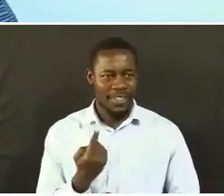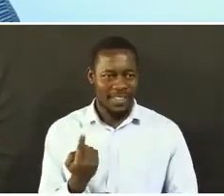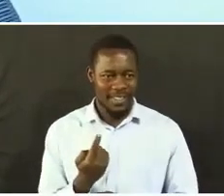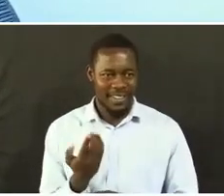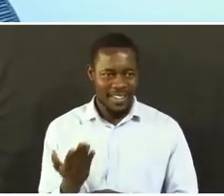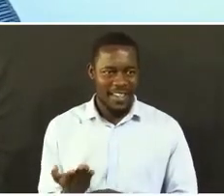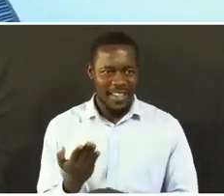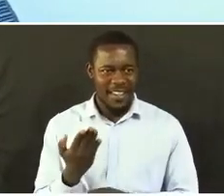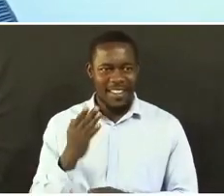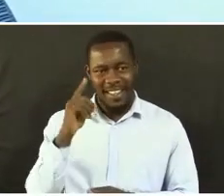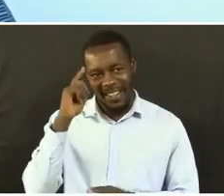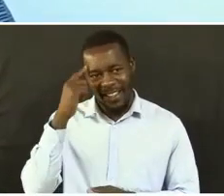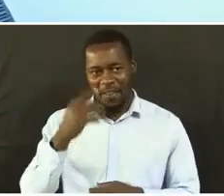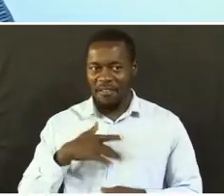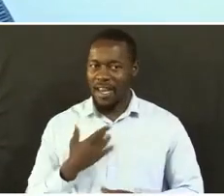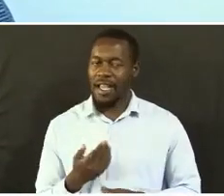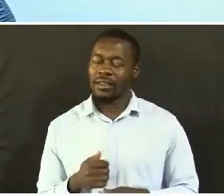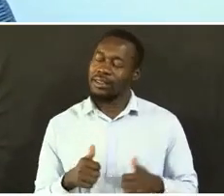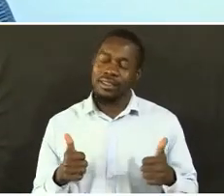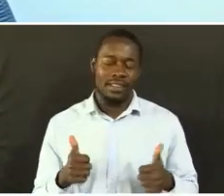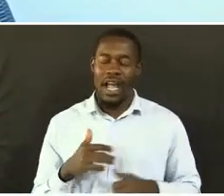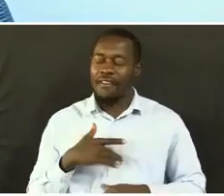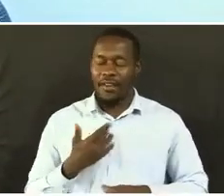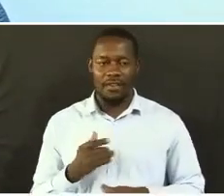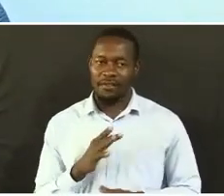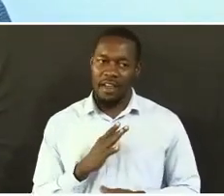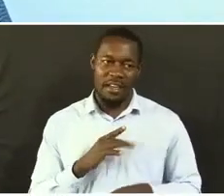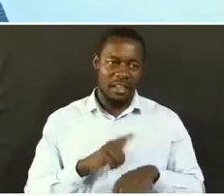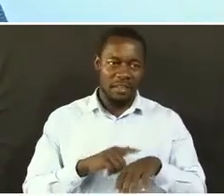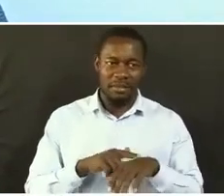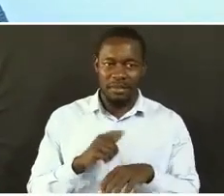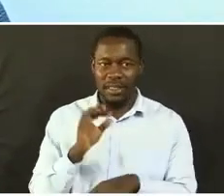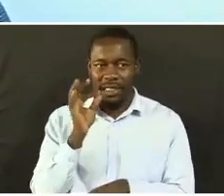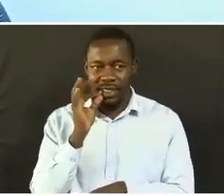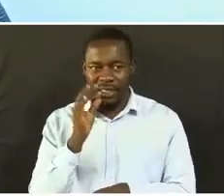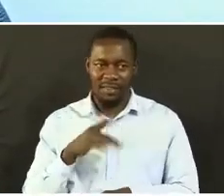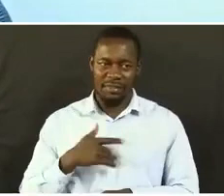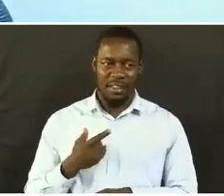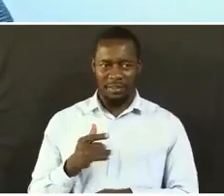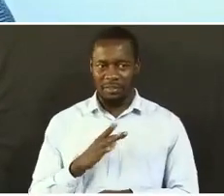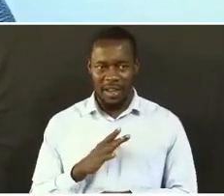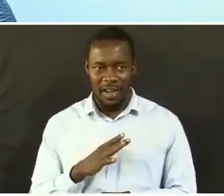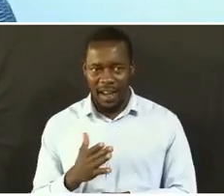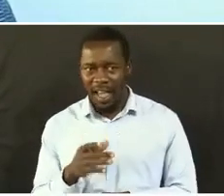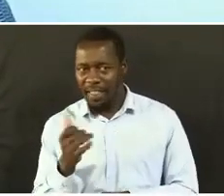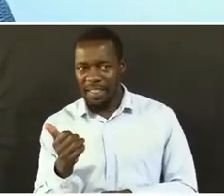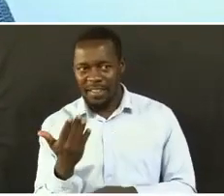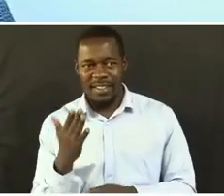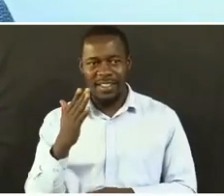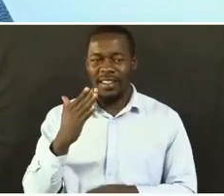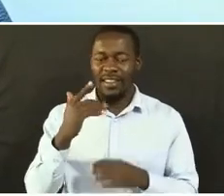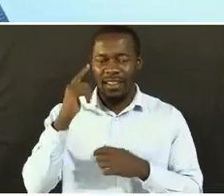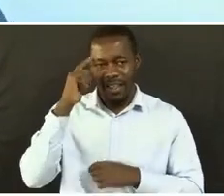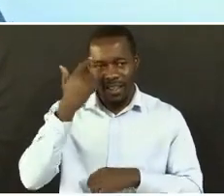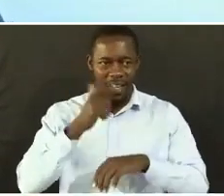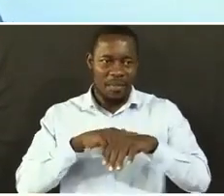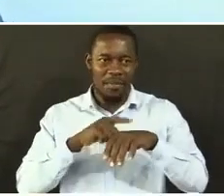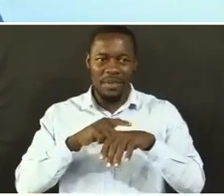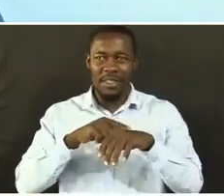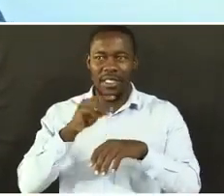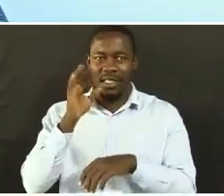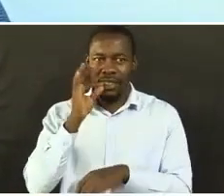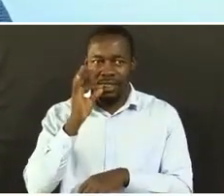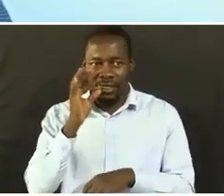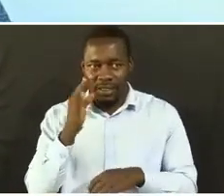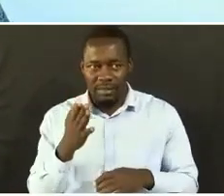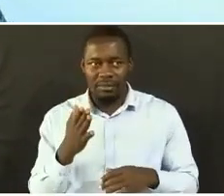hoping that they can find some spiritual healing. And this is how they become ensnared. You get caught because